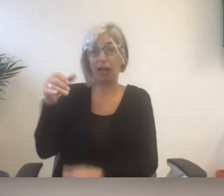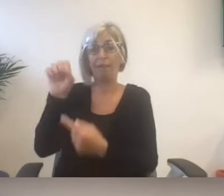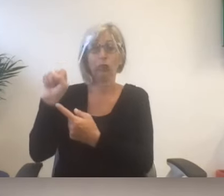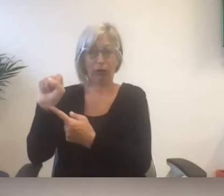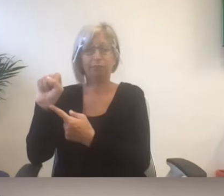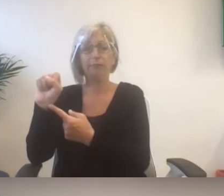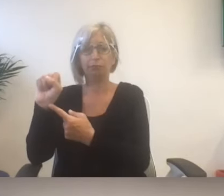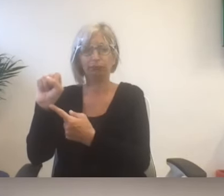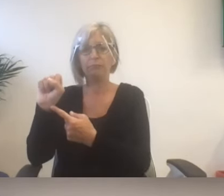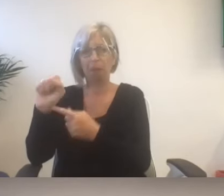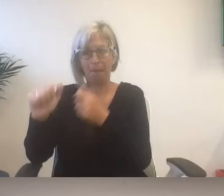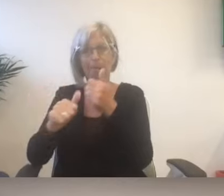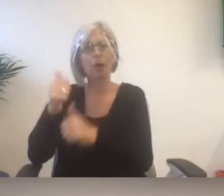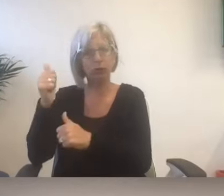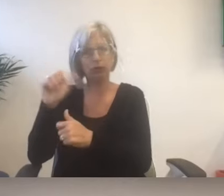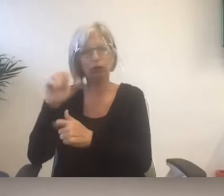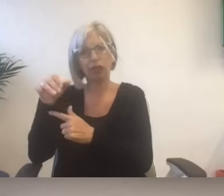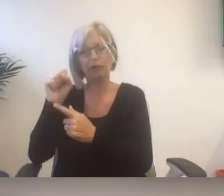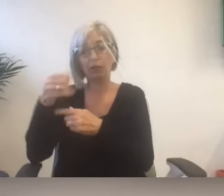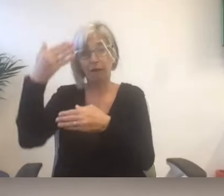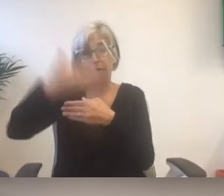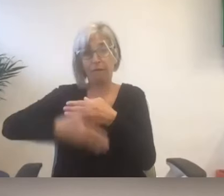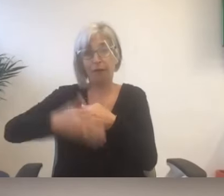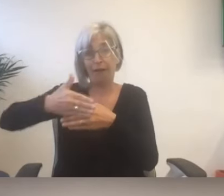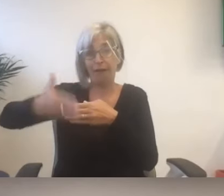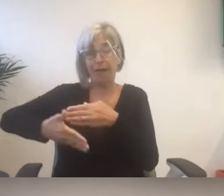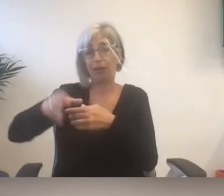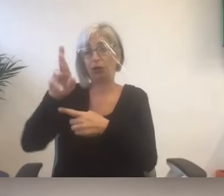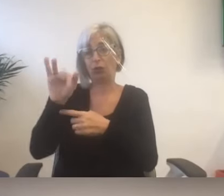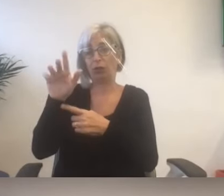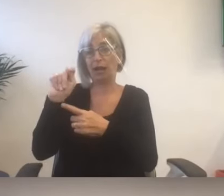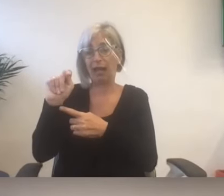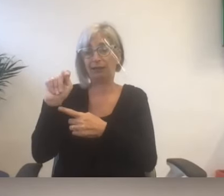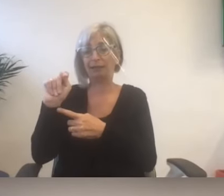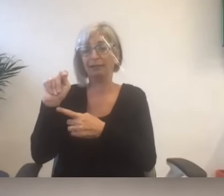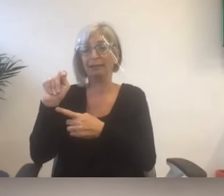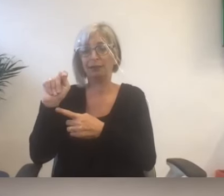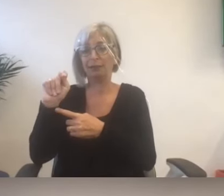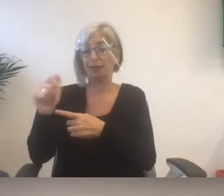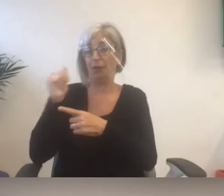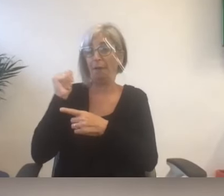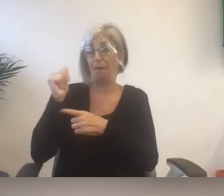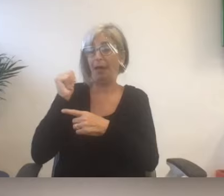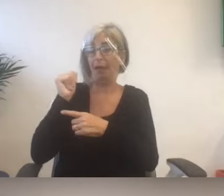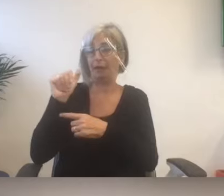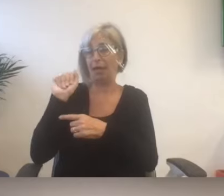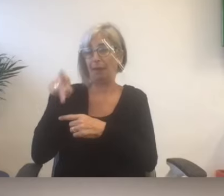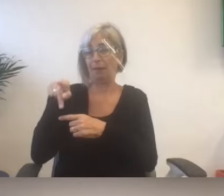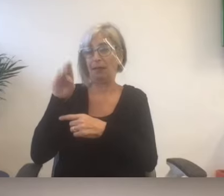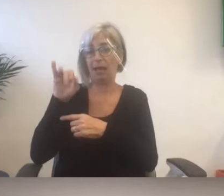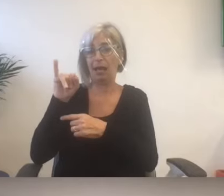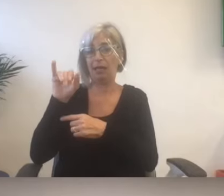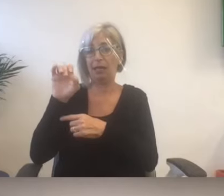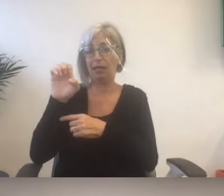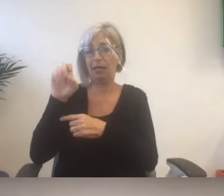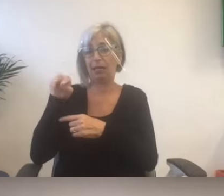except for like the CSS and stuff. It is the front end that you guys all just saw is a React app. The back end, well, the API is an